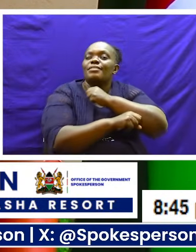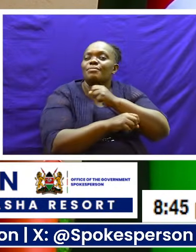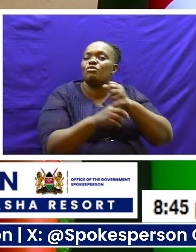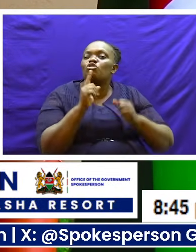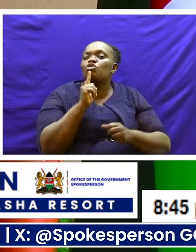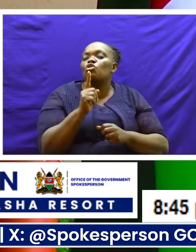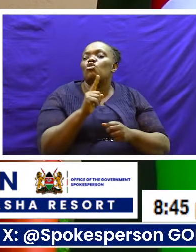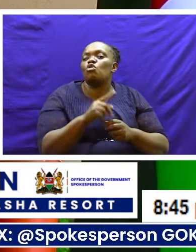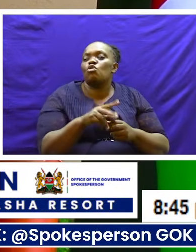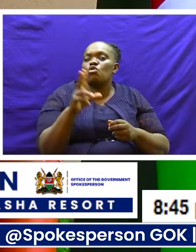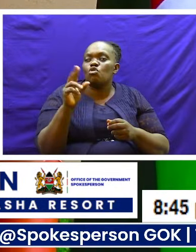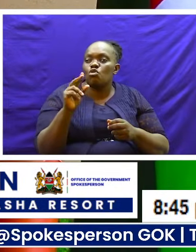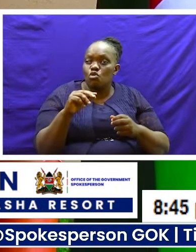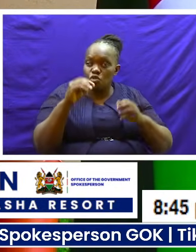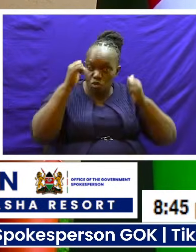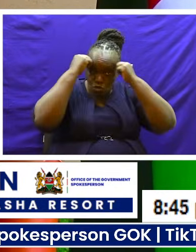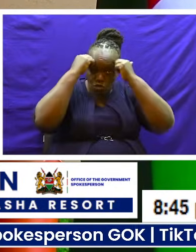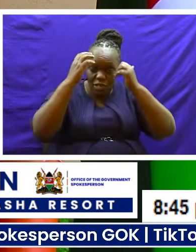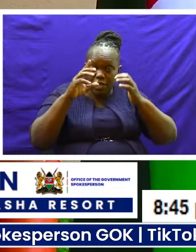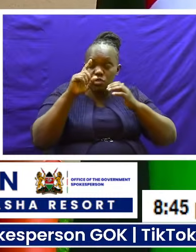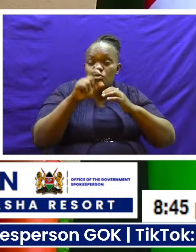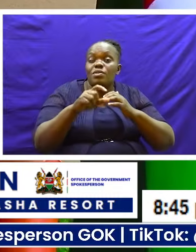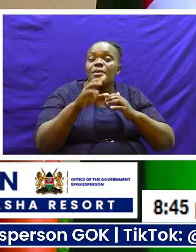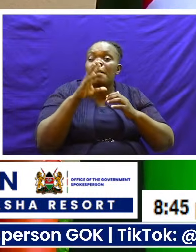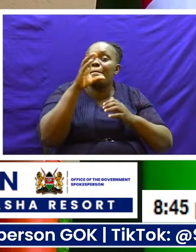So no student should miss